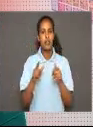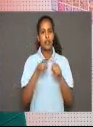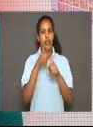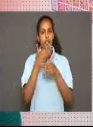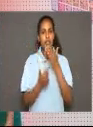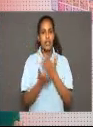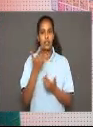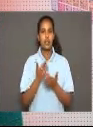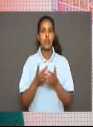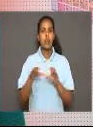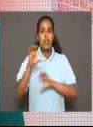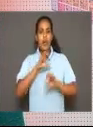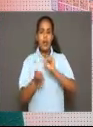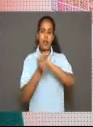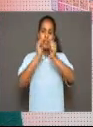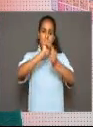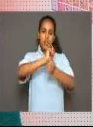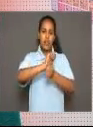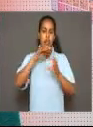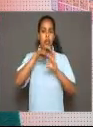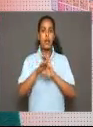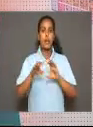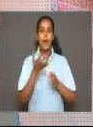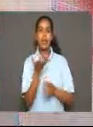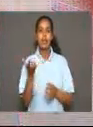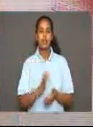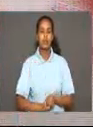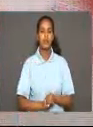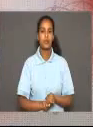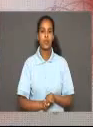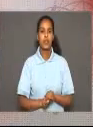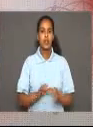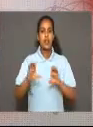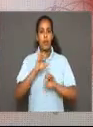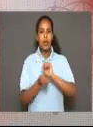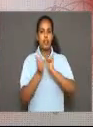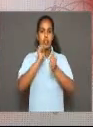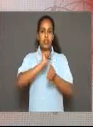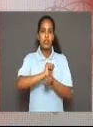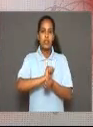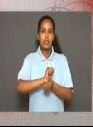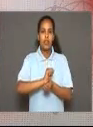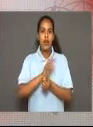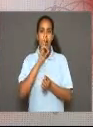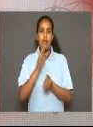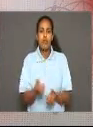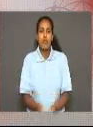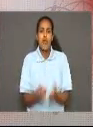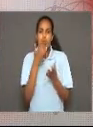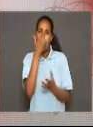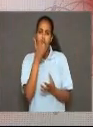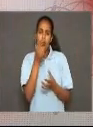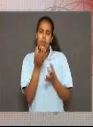first discuss chemical changes in matter. Chemical changes are more